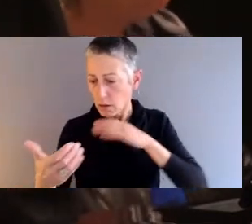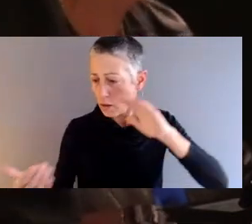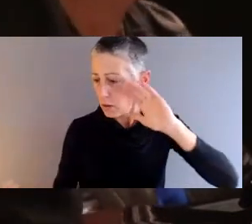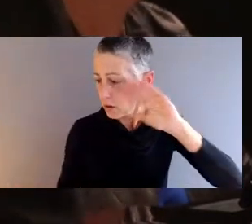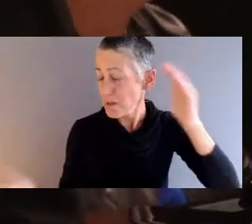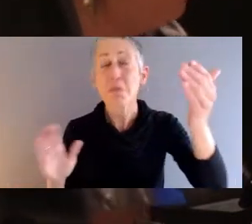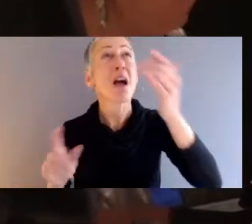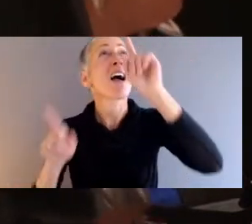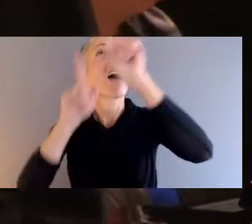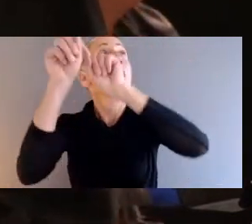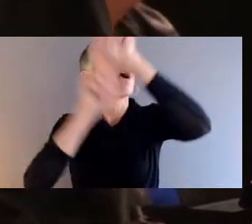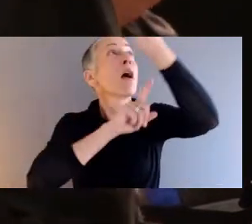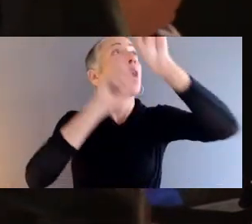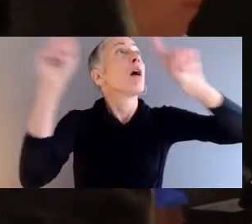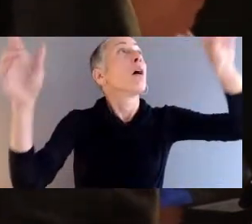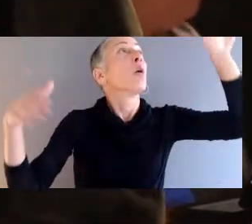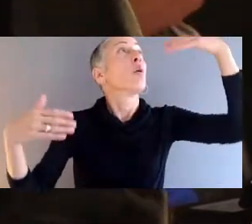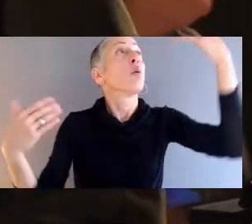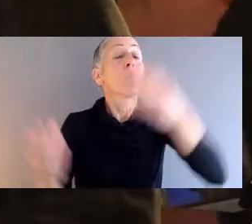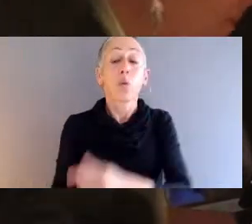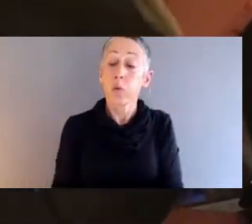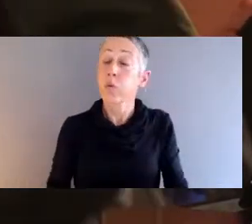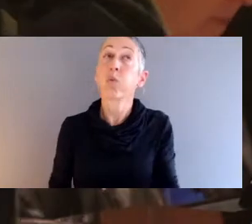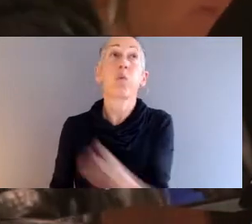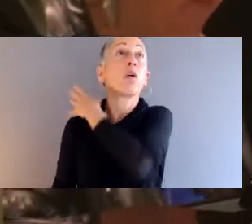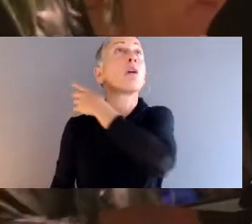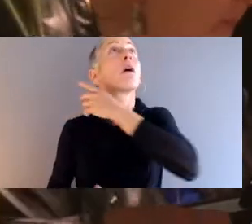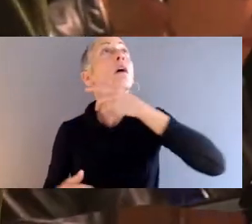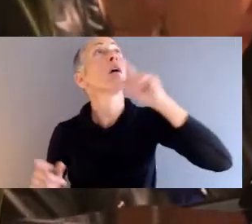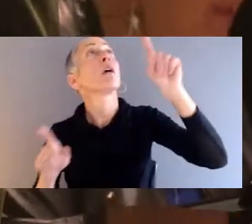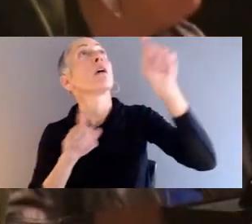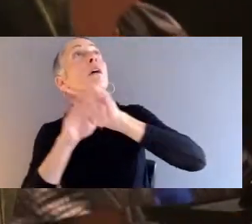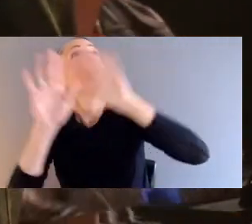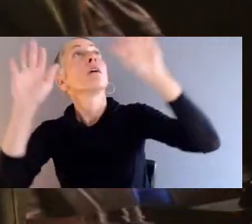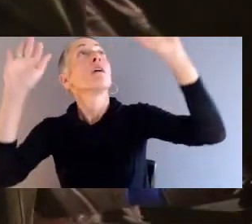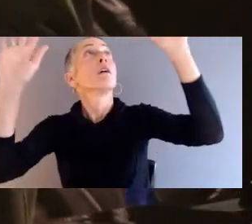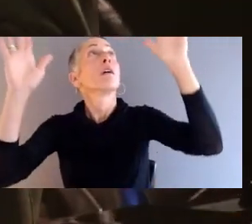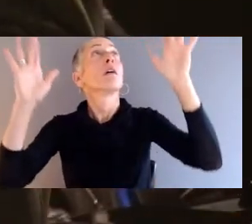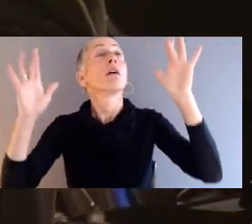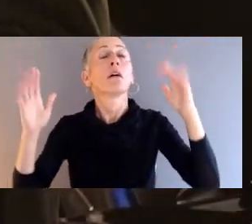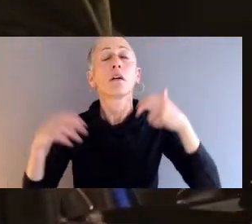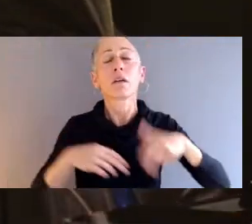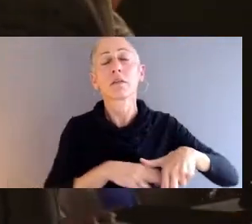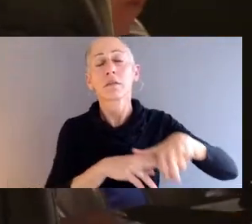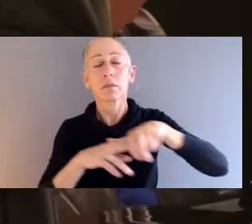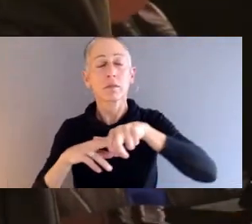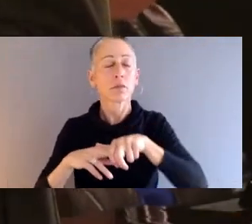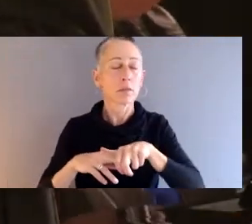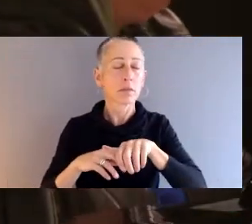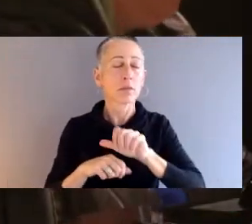the northern sky. Get in the car